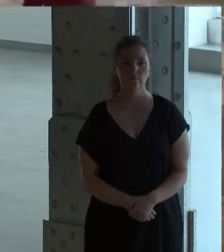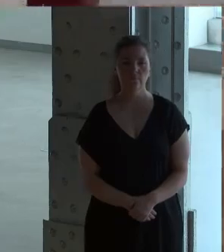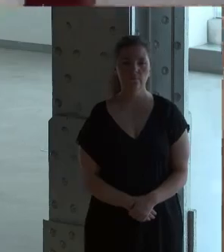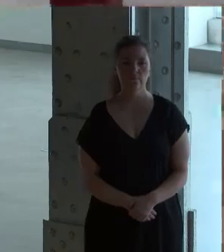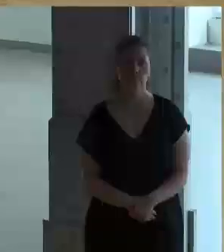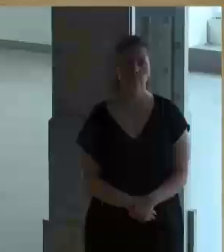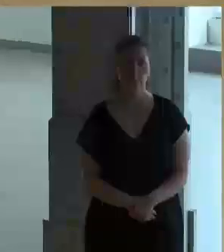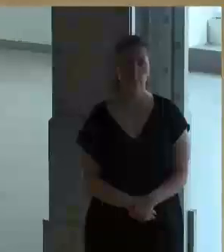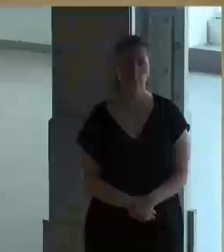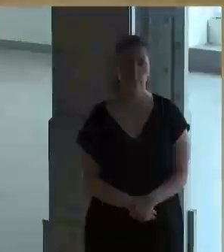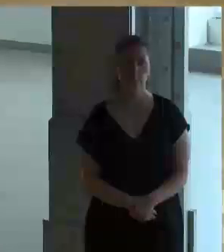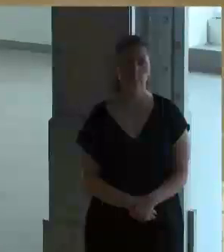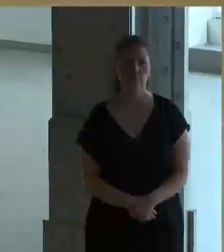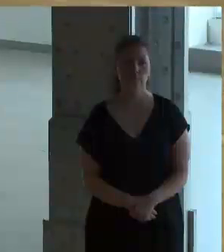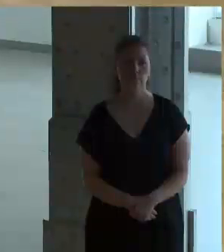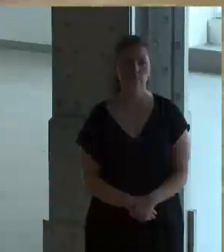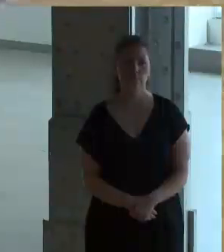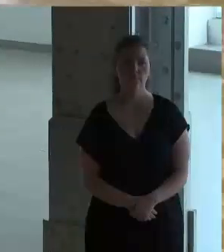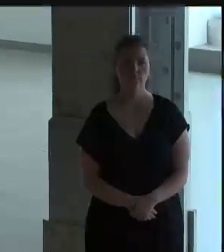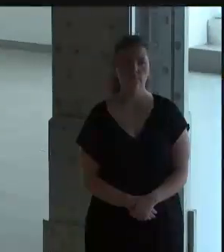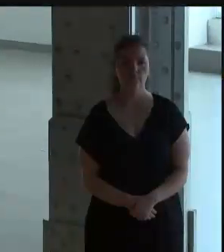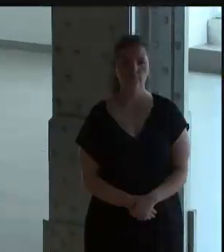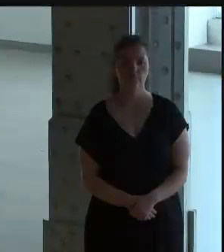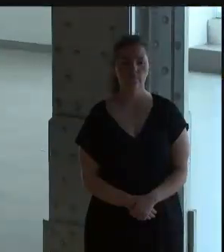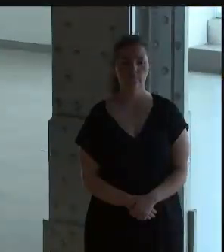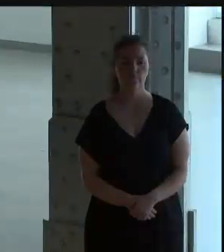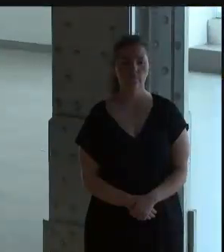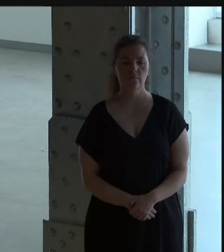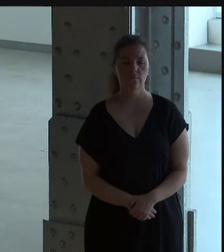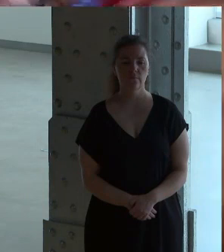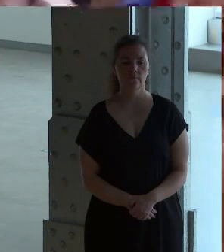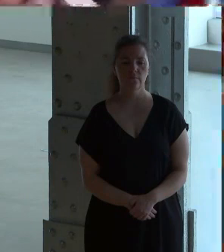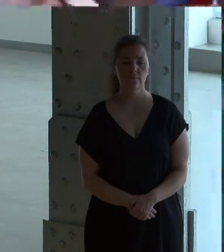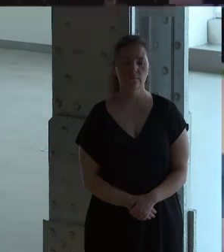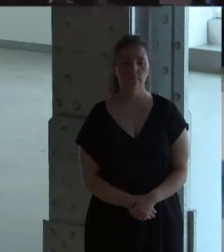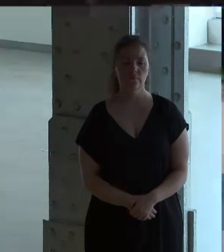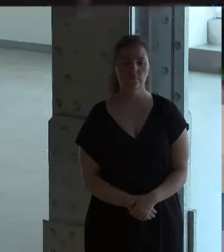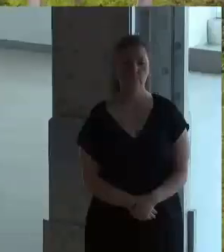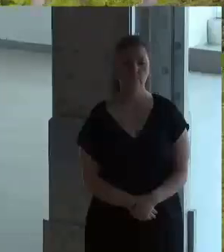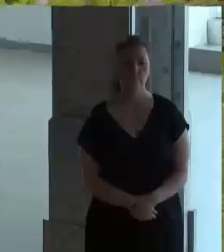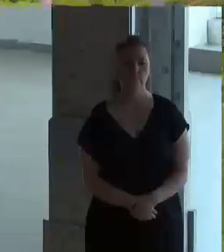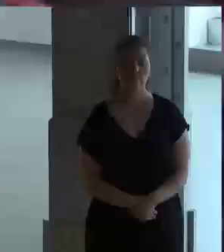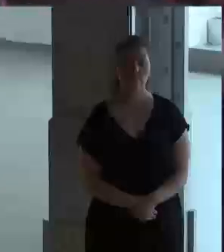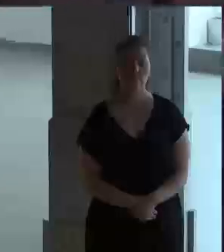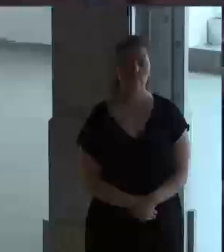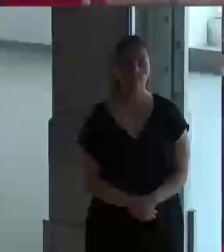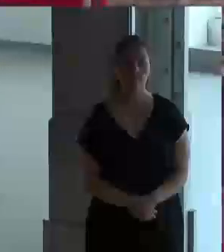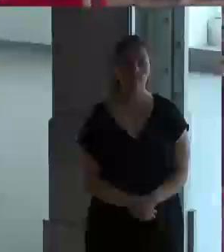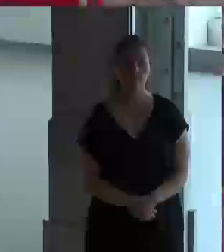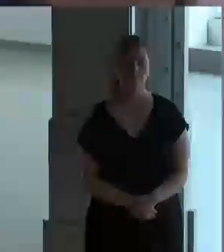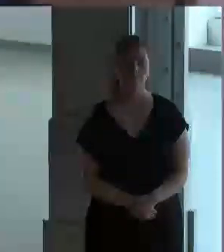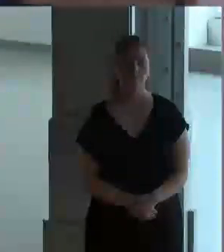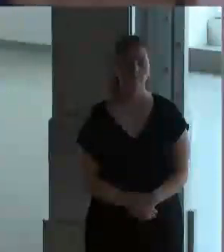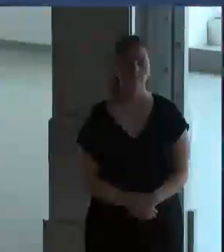were saying? Couldn't you hear what Mother Nature was screaming at you? This movement is in the tradition of every